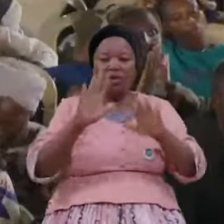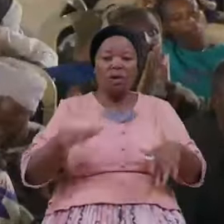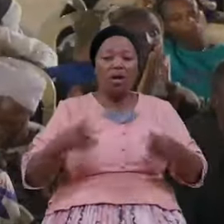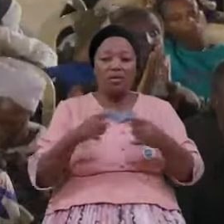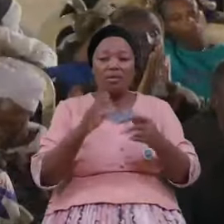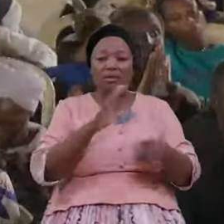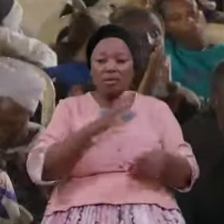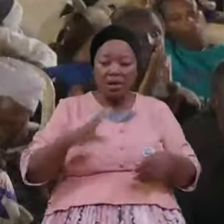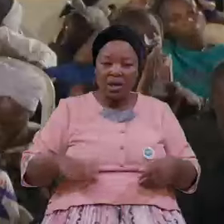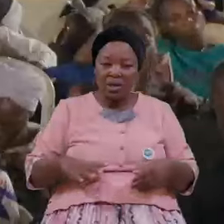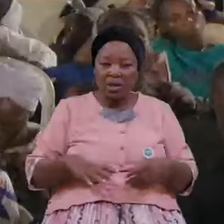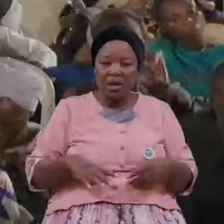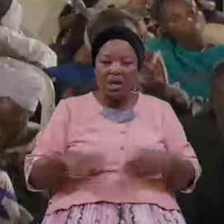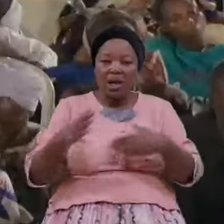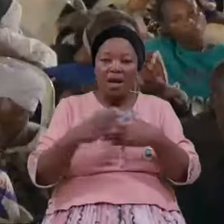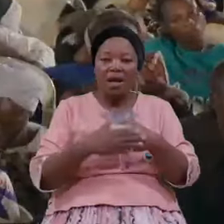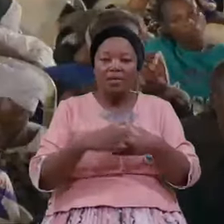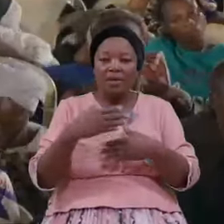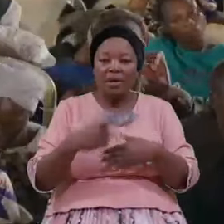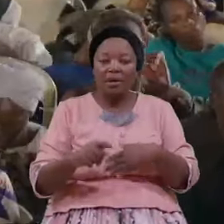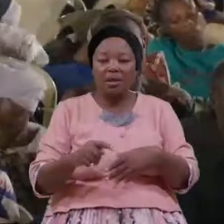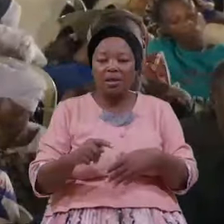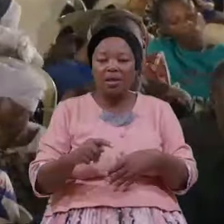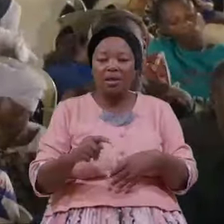the pastor's message